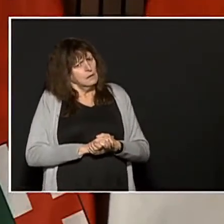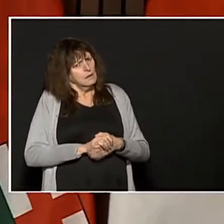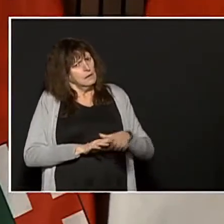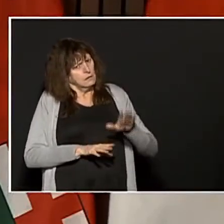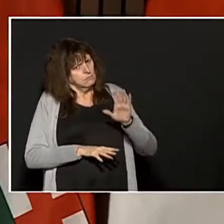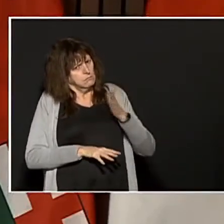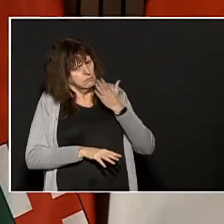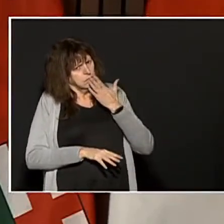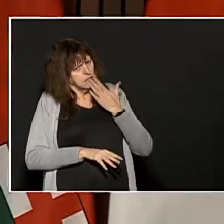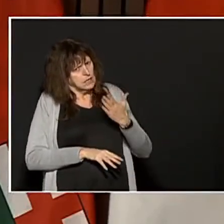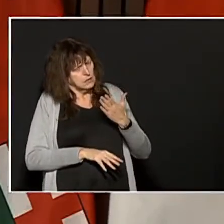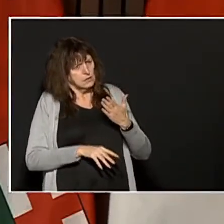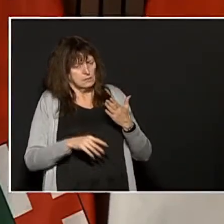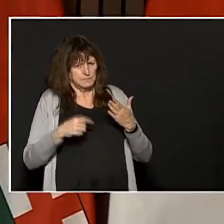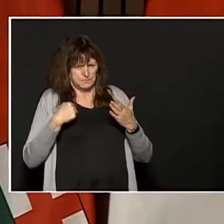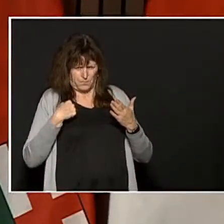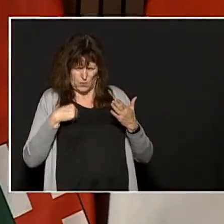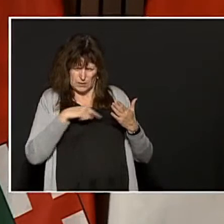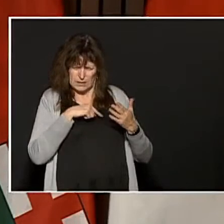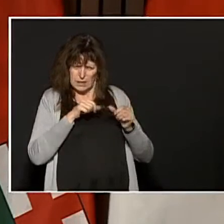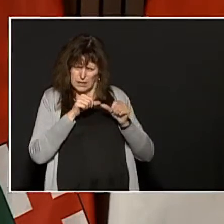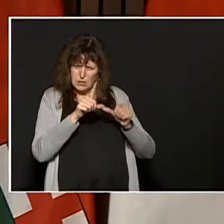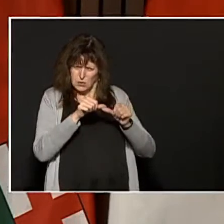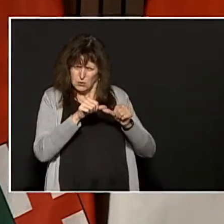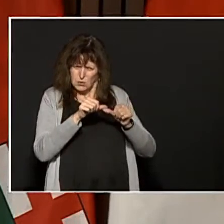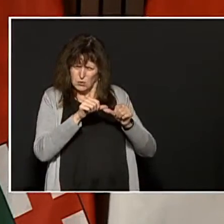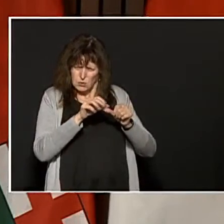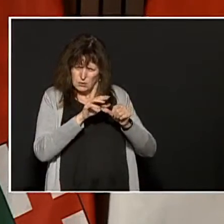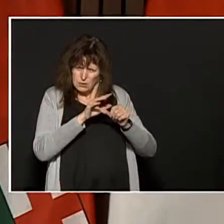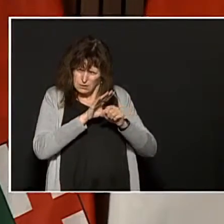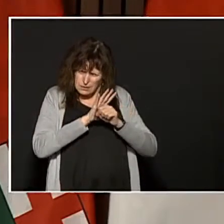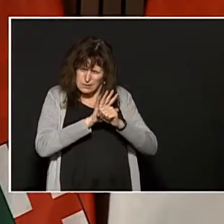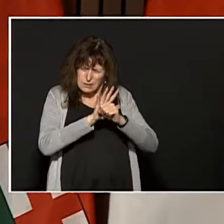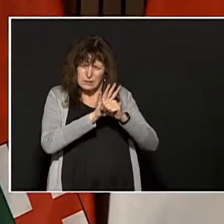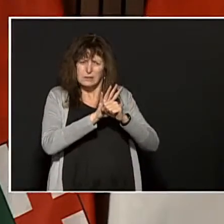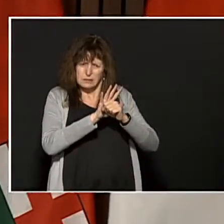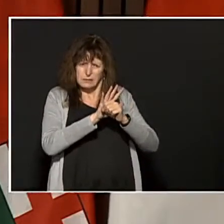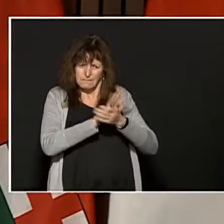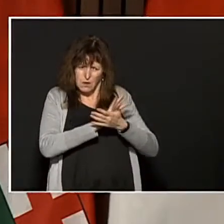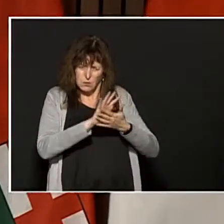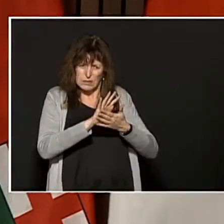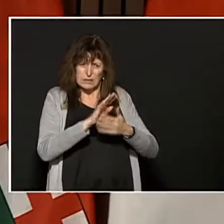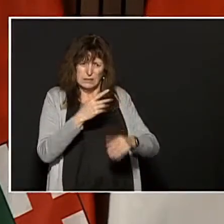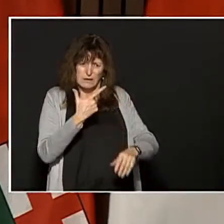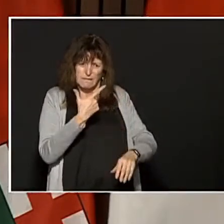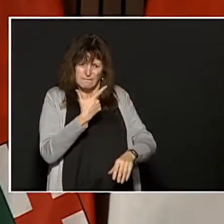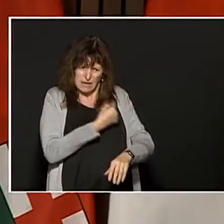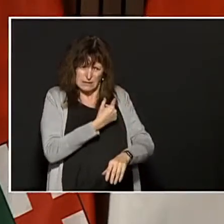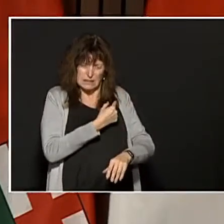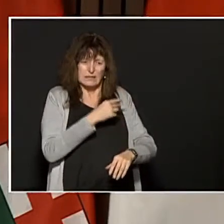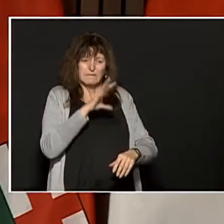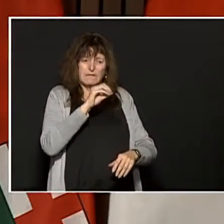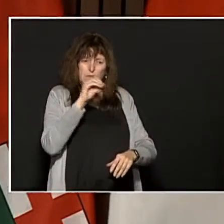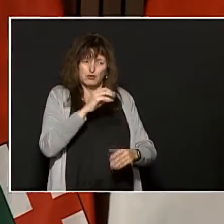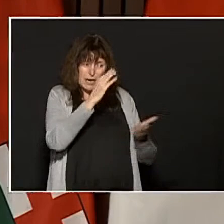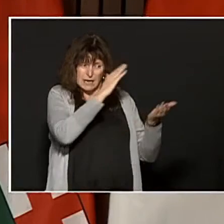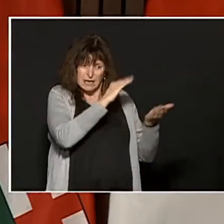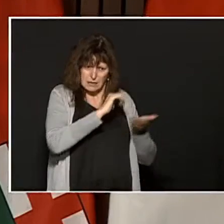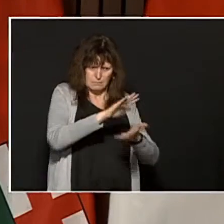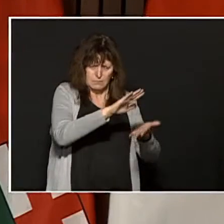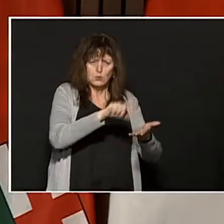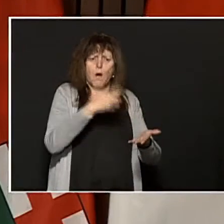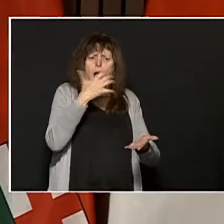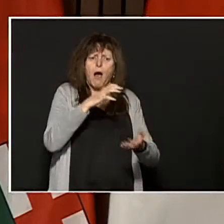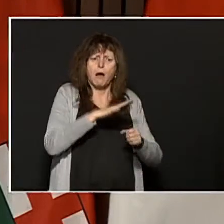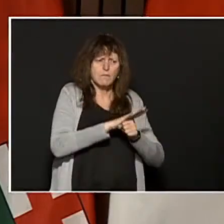4 weeks of vaccination at 50% of the vaccines going to the hotspots. Anything that increases vaccination in those hotspots